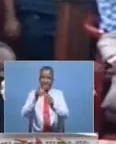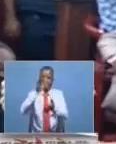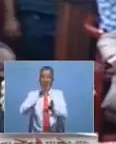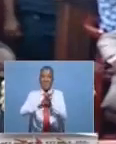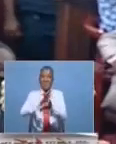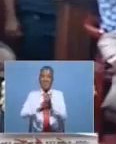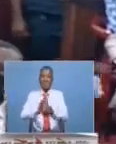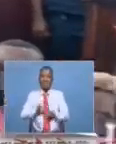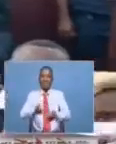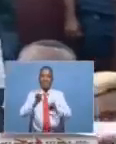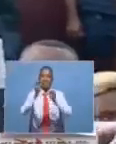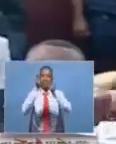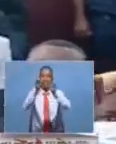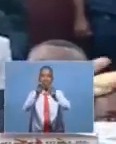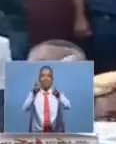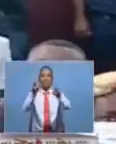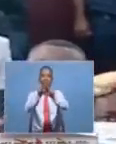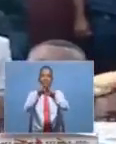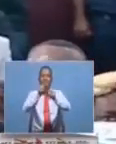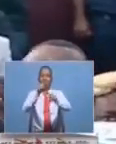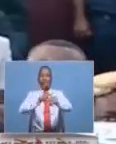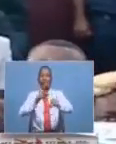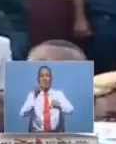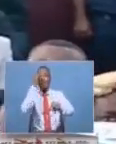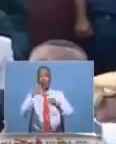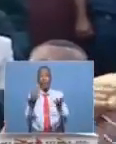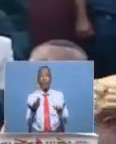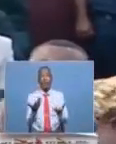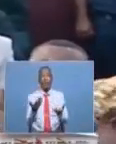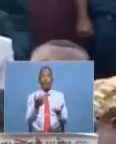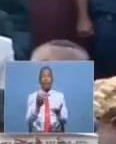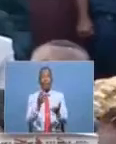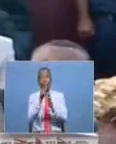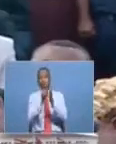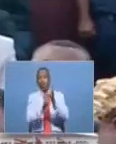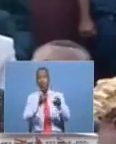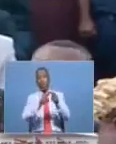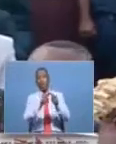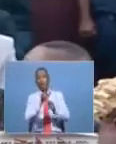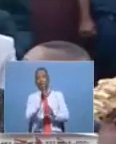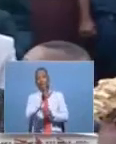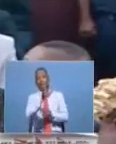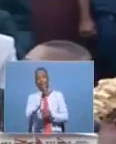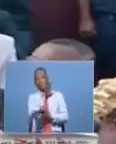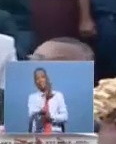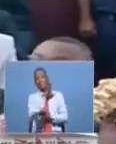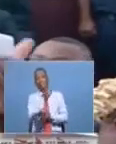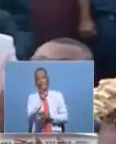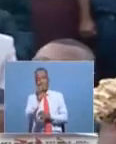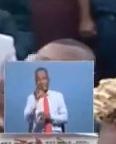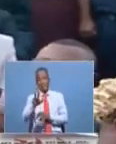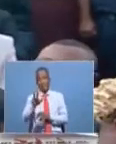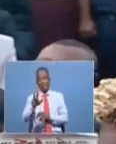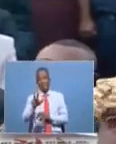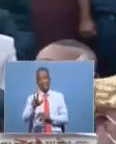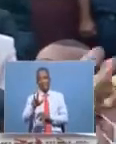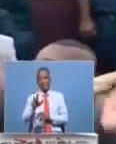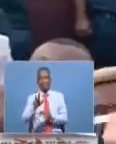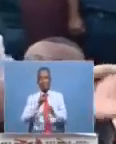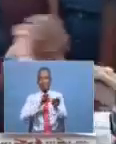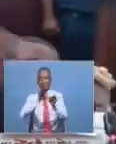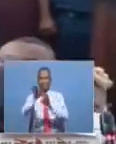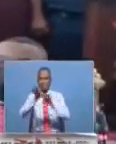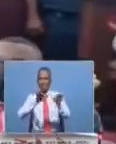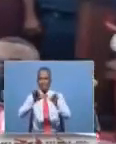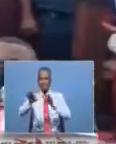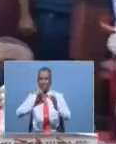written addresses, even though Order 36, Rule 4.3 is quite clear, and they relied on